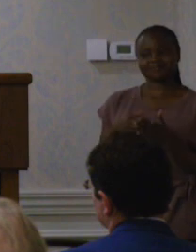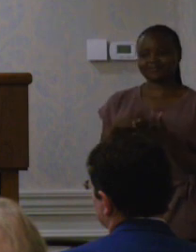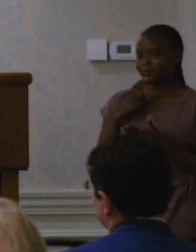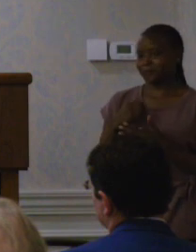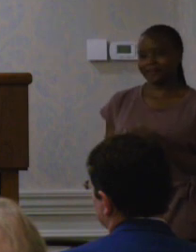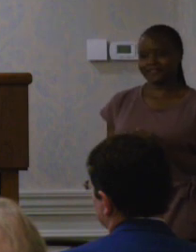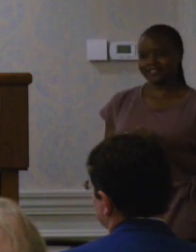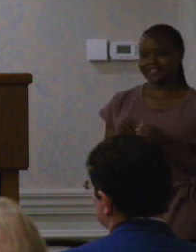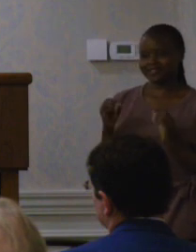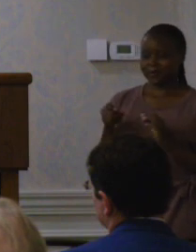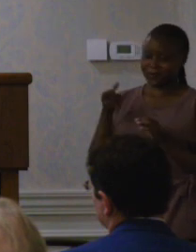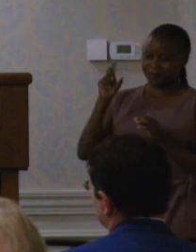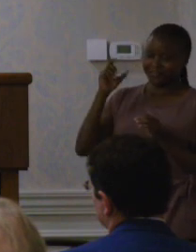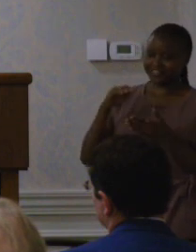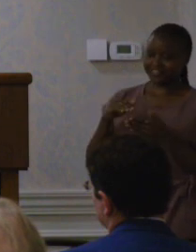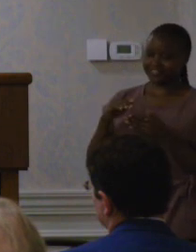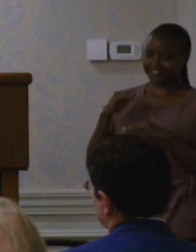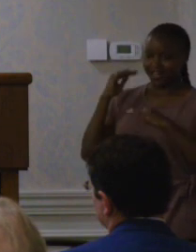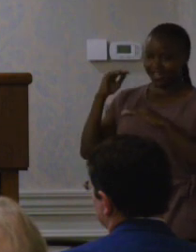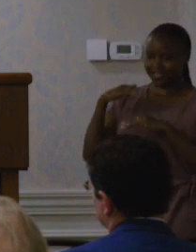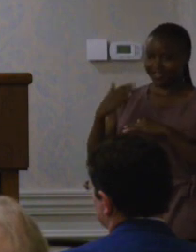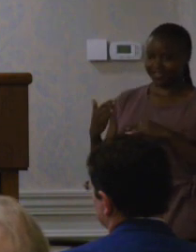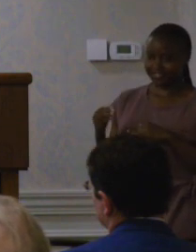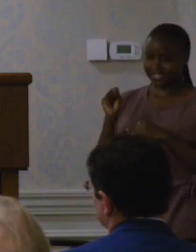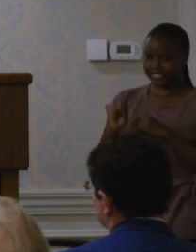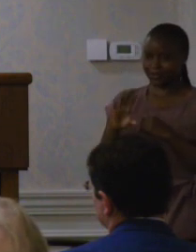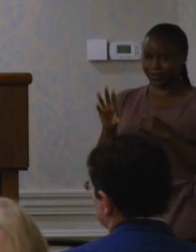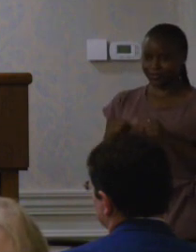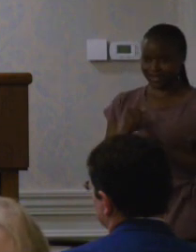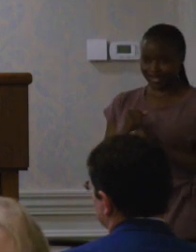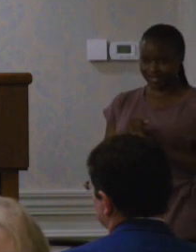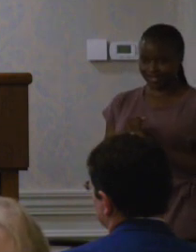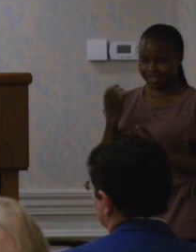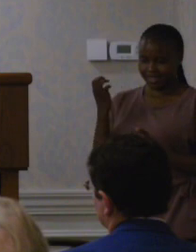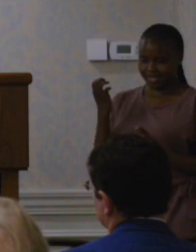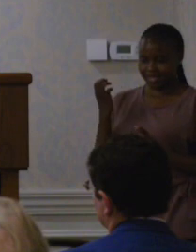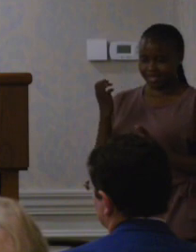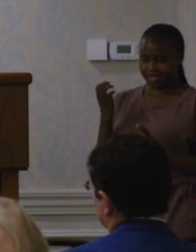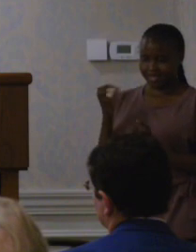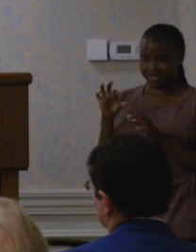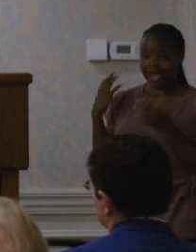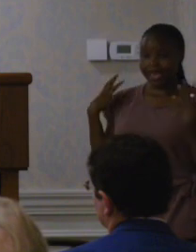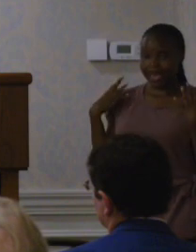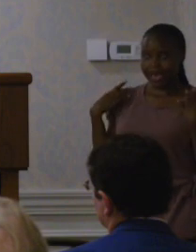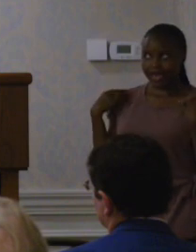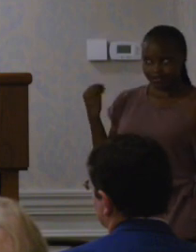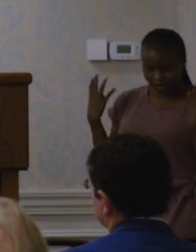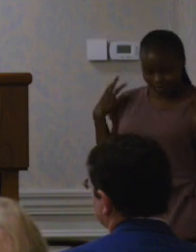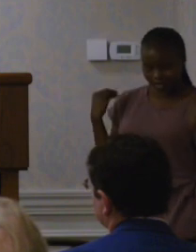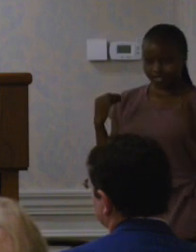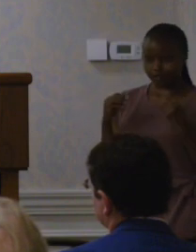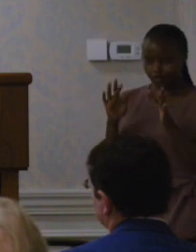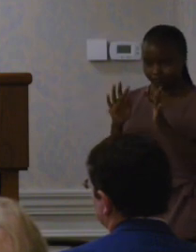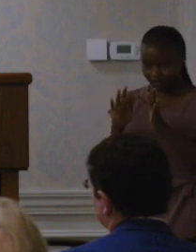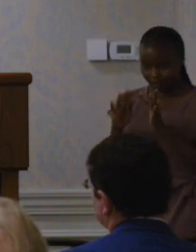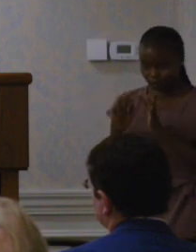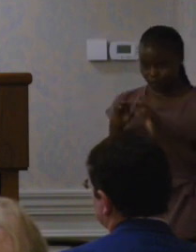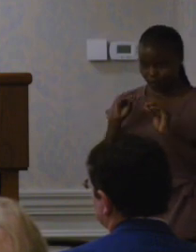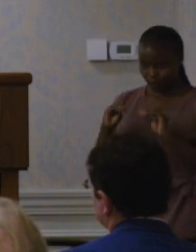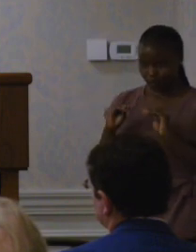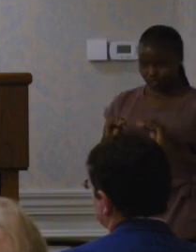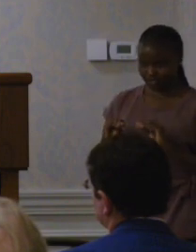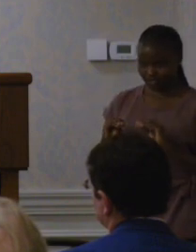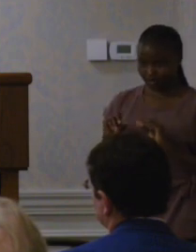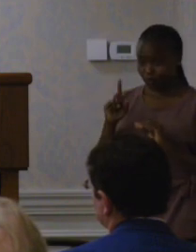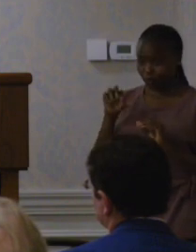high, and so then the next thing South Africa did was they experimented with virtual coaching. They're like, what if we put the coach on a tablet?